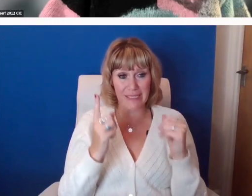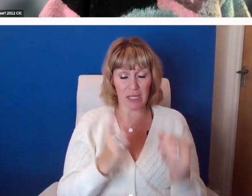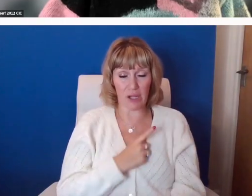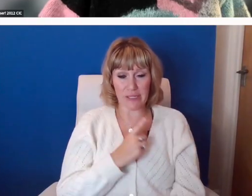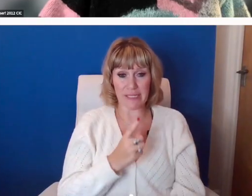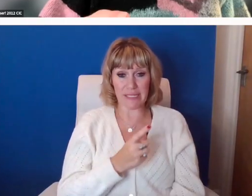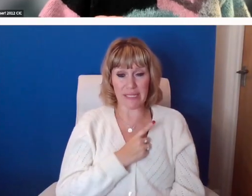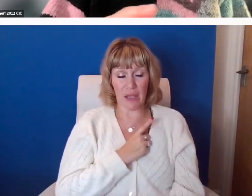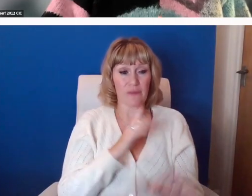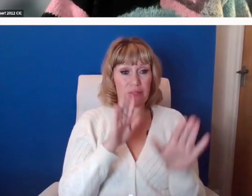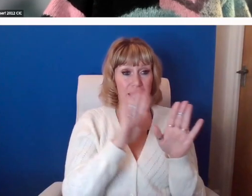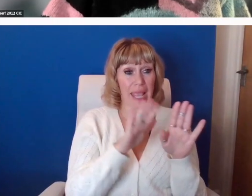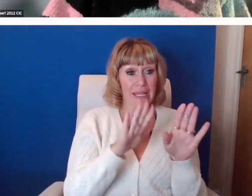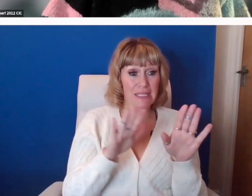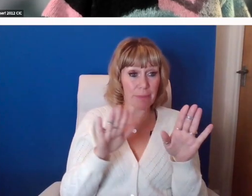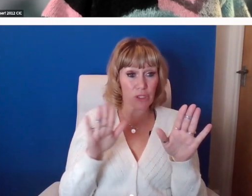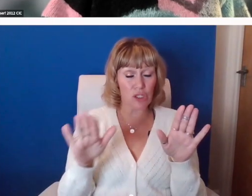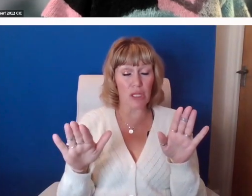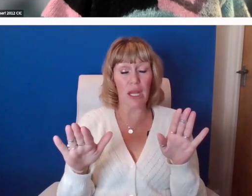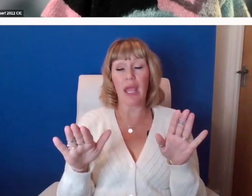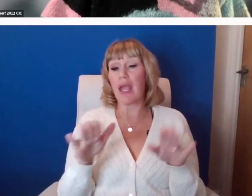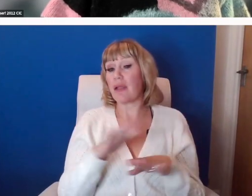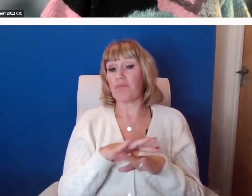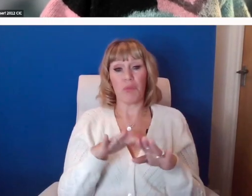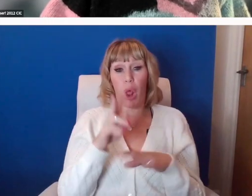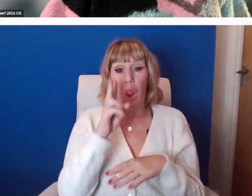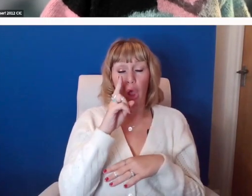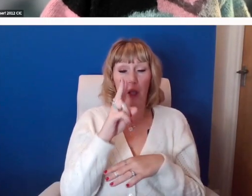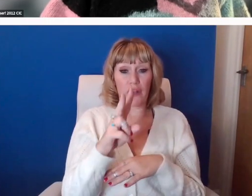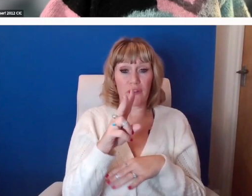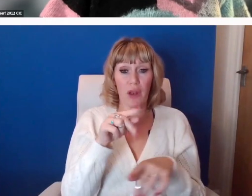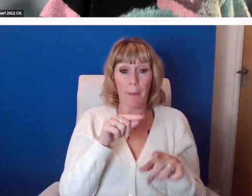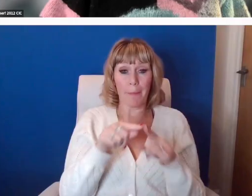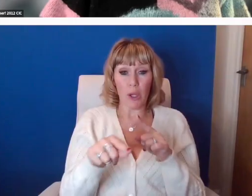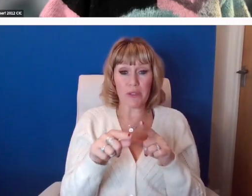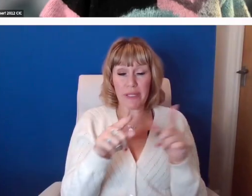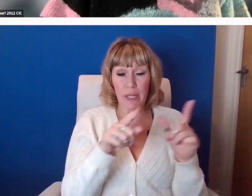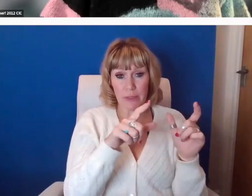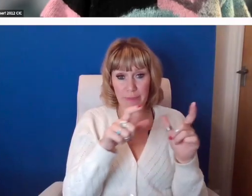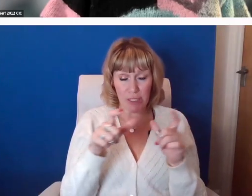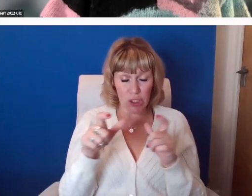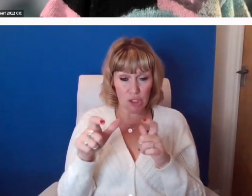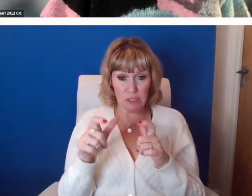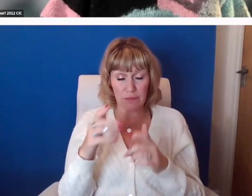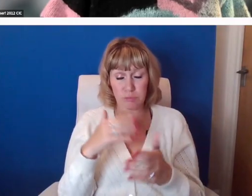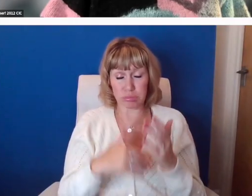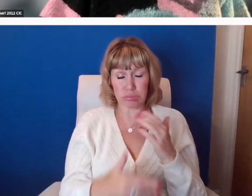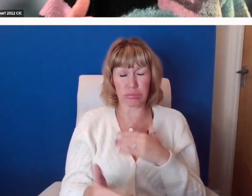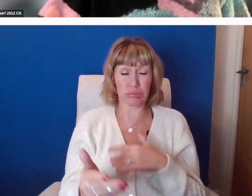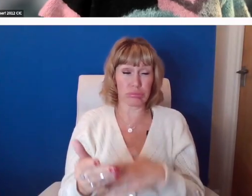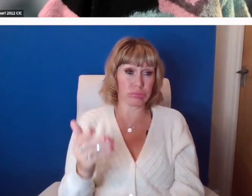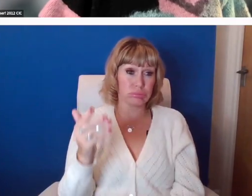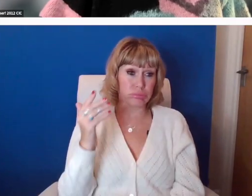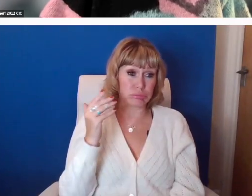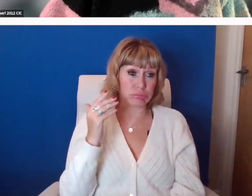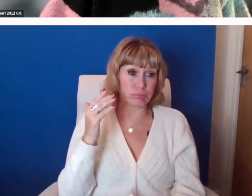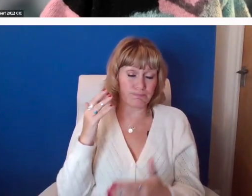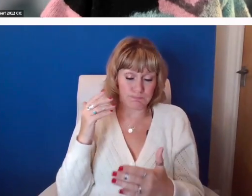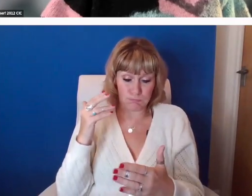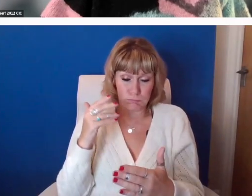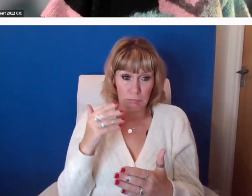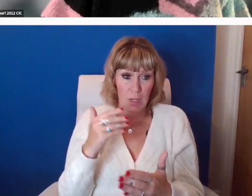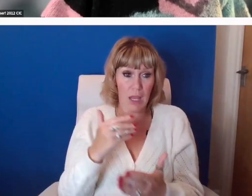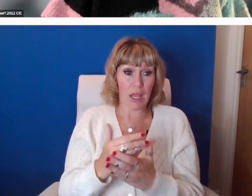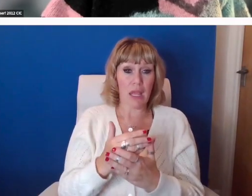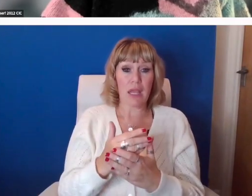exhibition. And I hadn't looked at most of those pictures for a very long time. So some of these things I sort of consciously